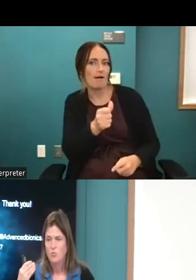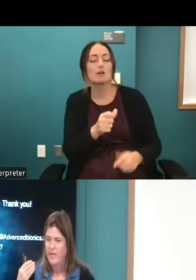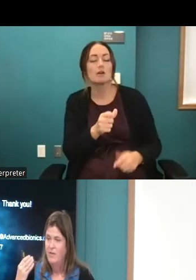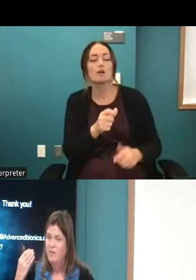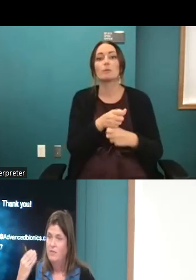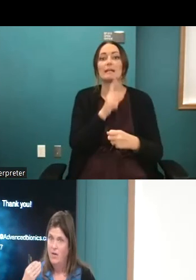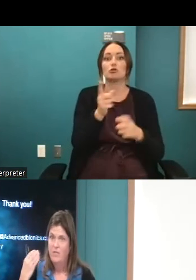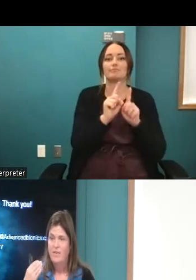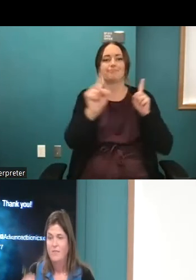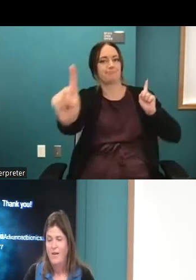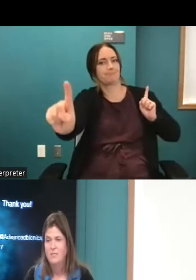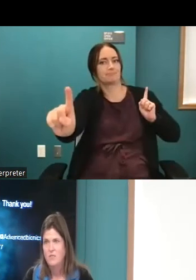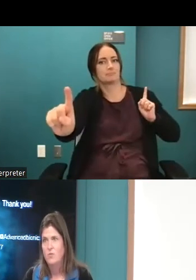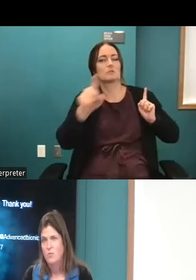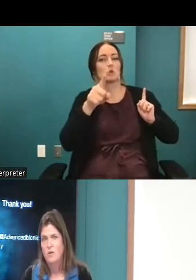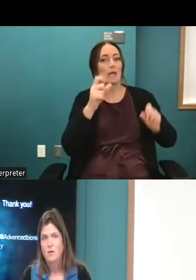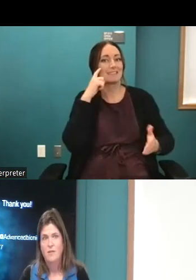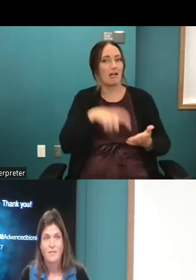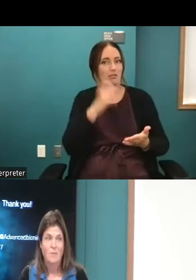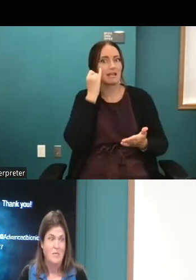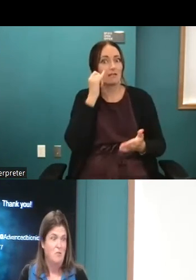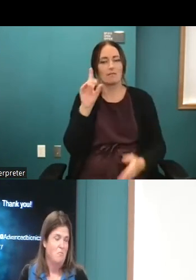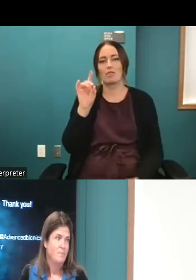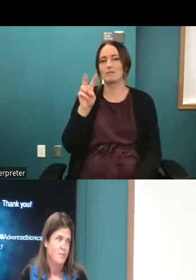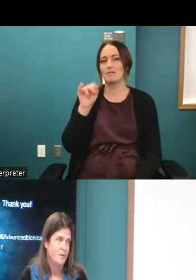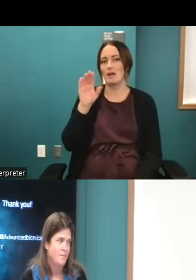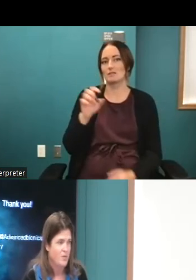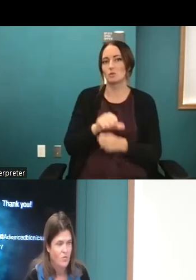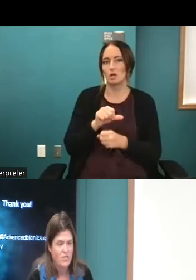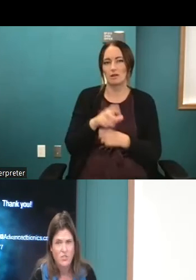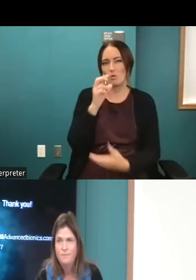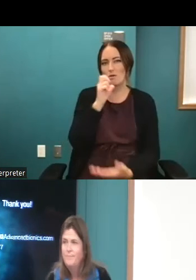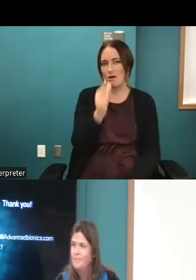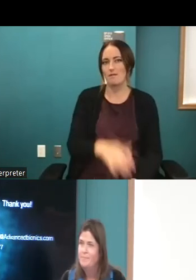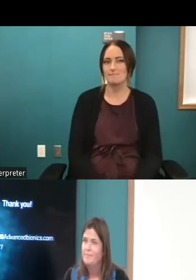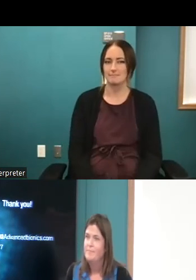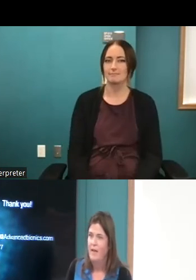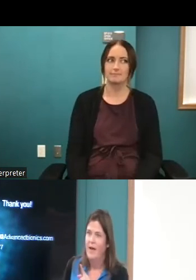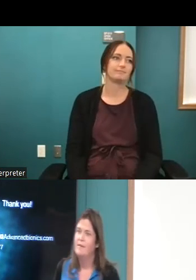where you can truly tell that that device is doing the work that it's meant to do. So good question.